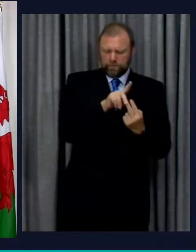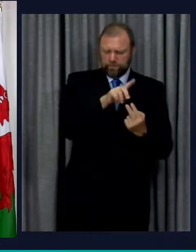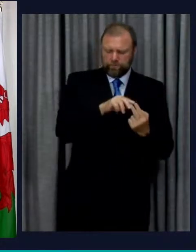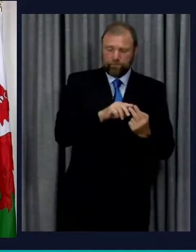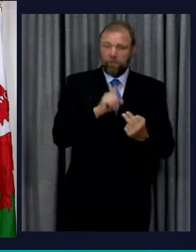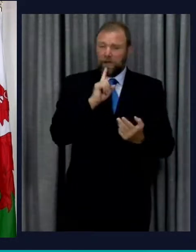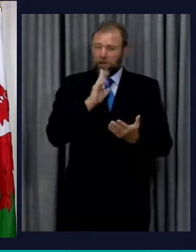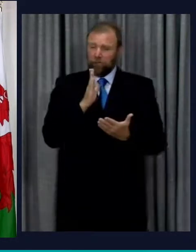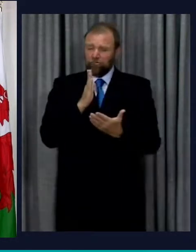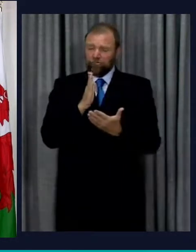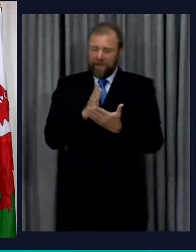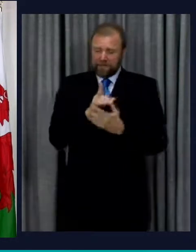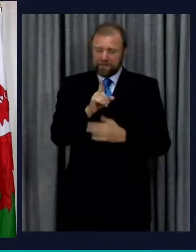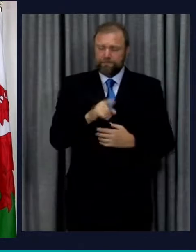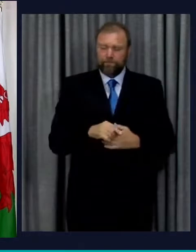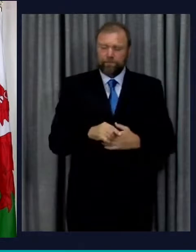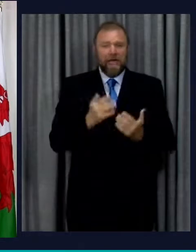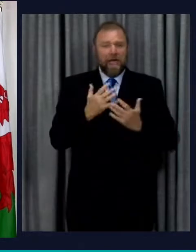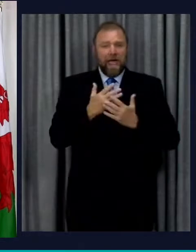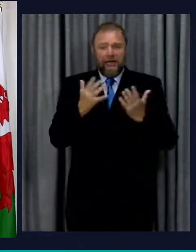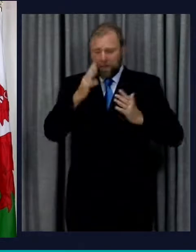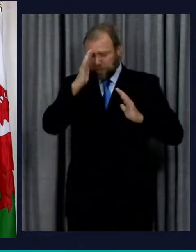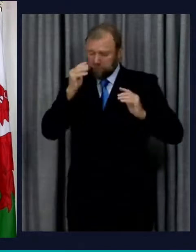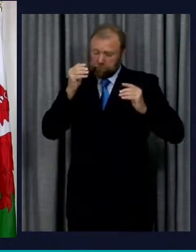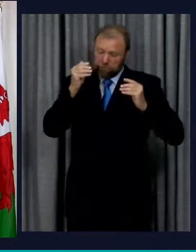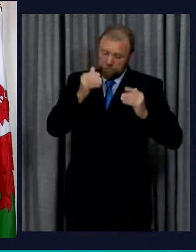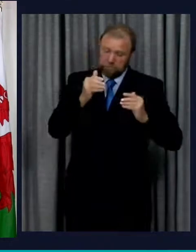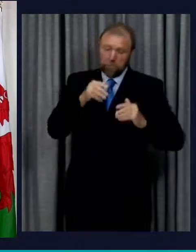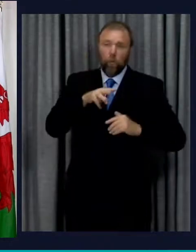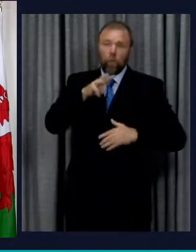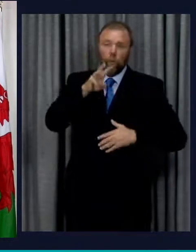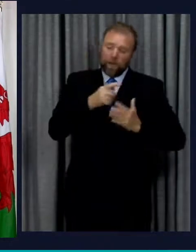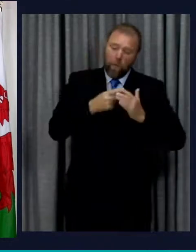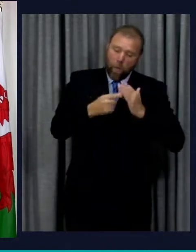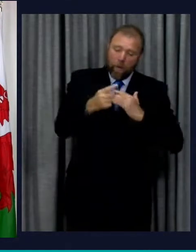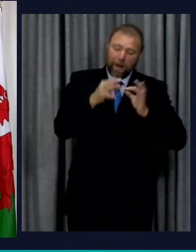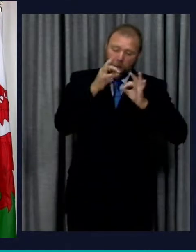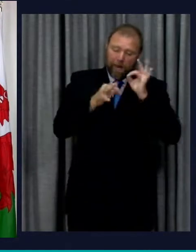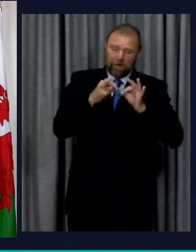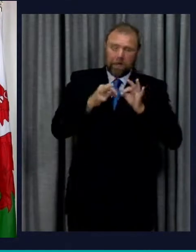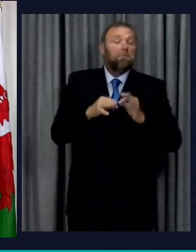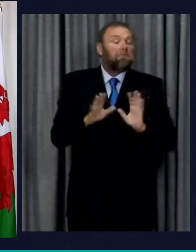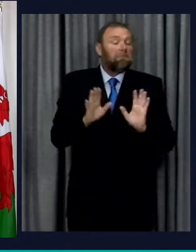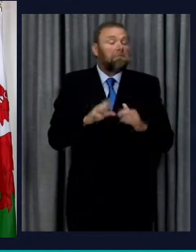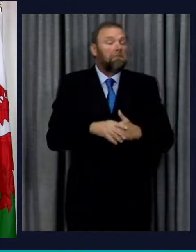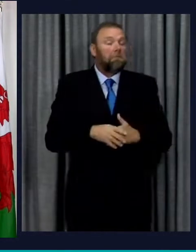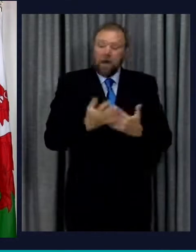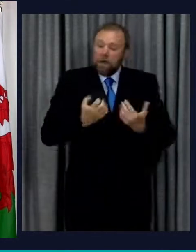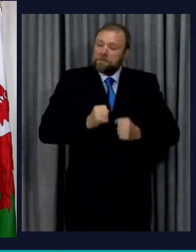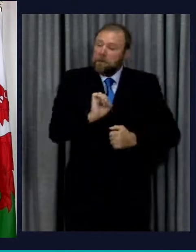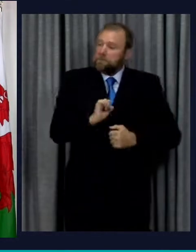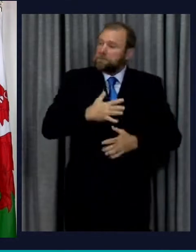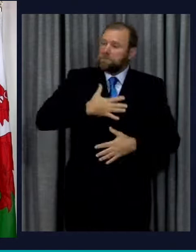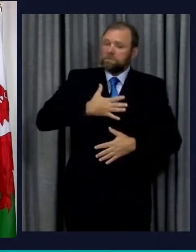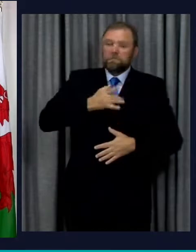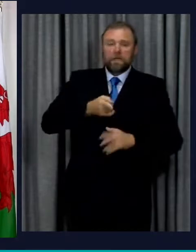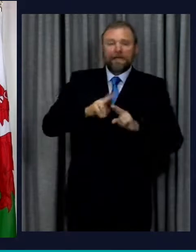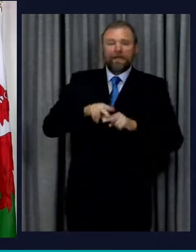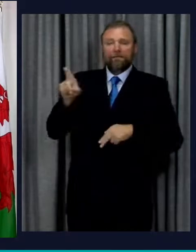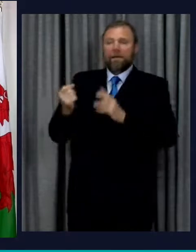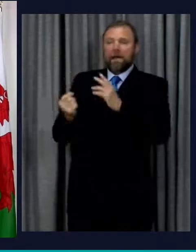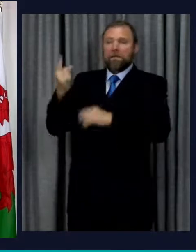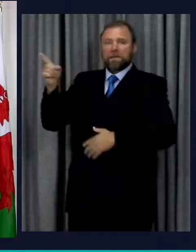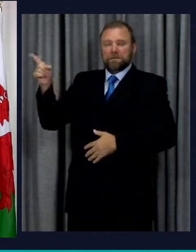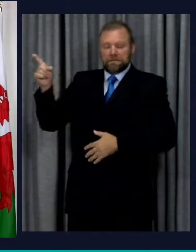to a Wales-only inquiry, I understand they would be disappointed if a UK inquiry took place without a specific Welsh one. But the